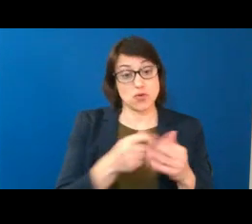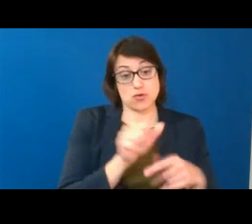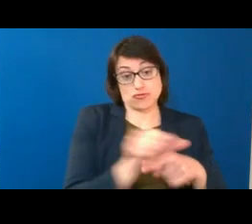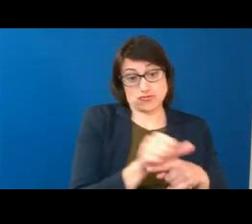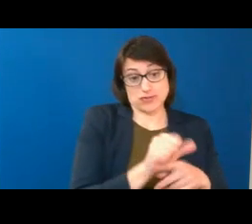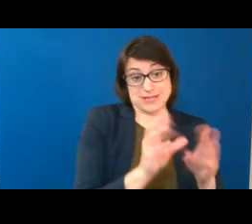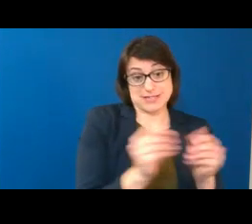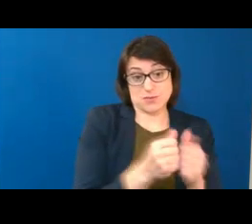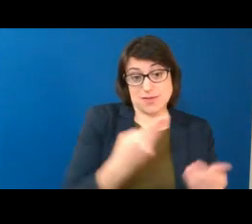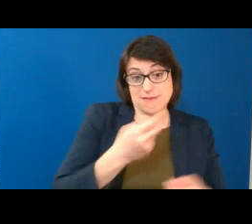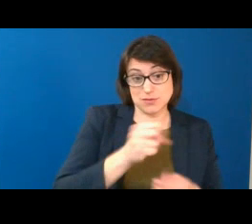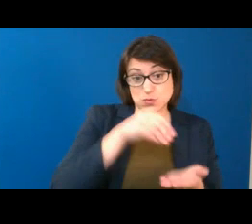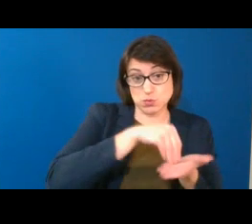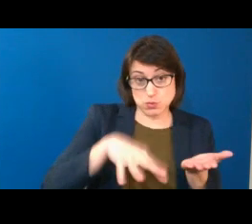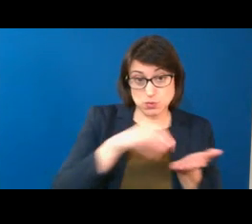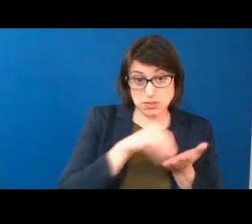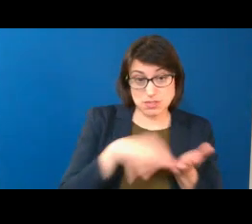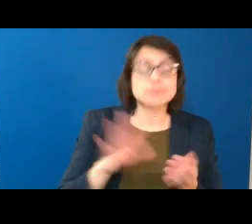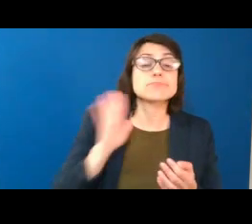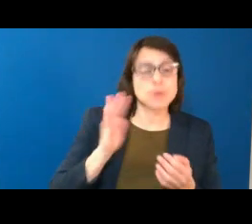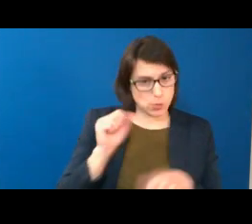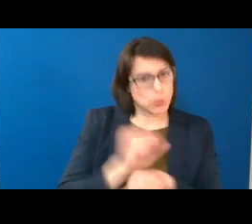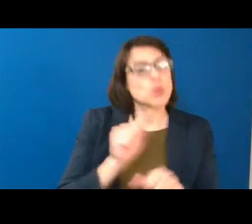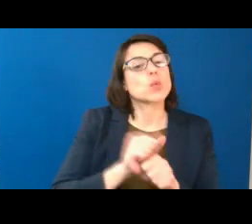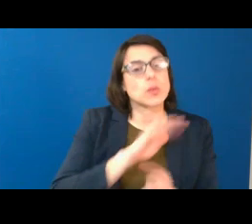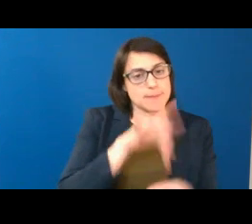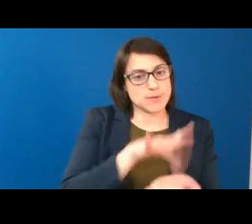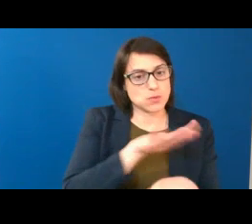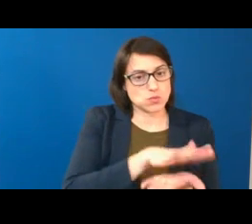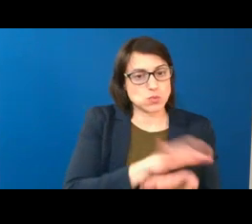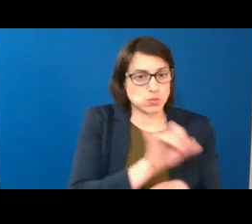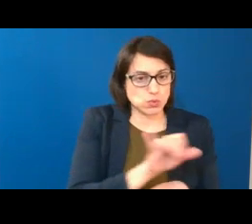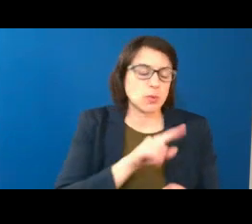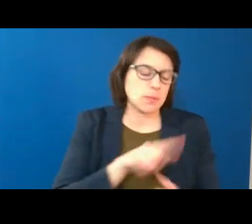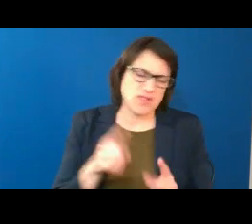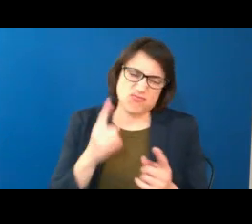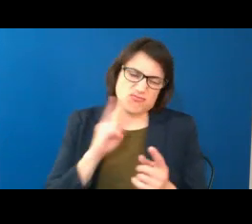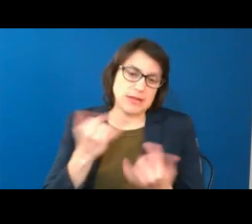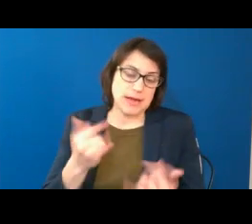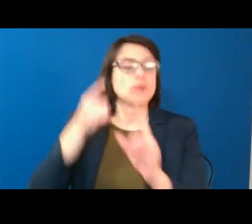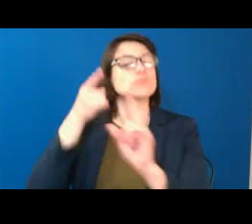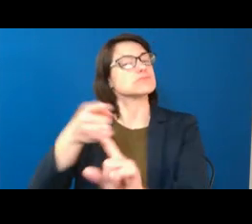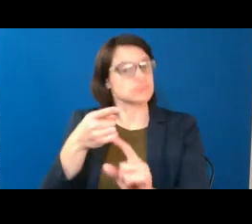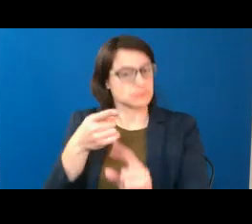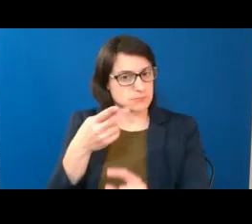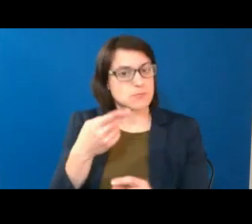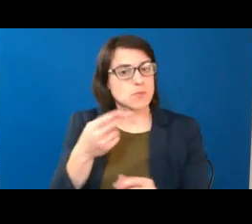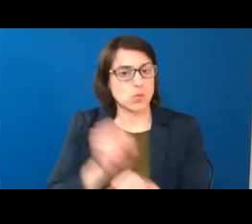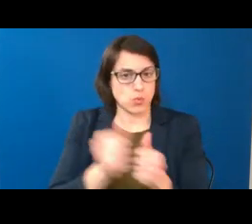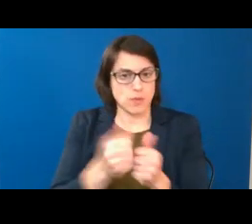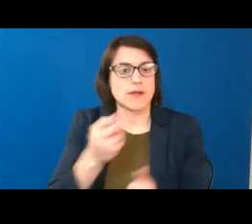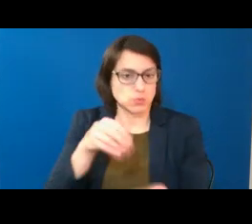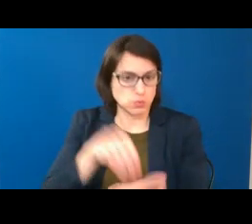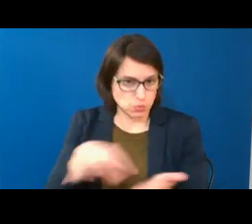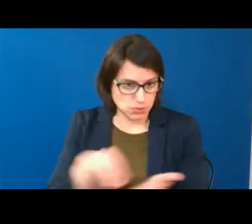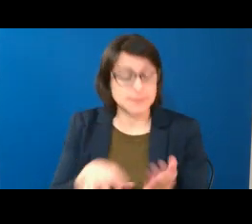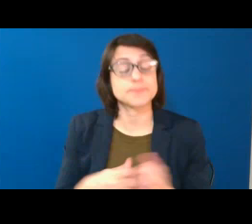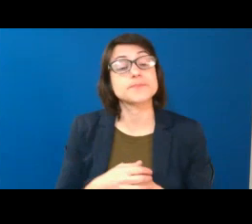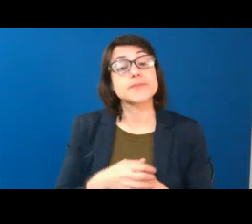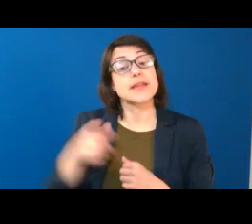students. In the past, we've worked with middle school as well, but we aim to work with high school students. They go through trainings focused on